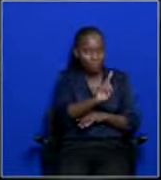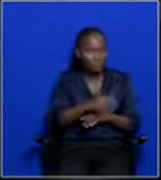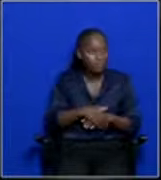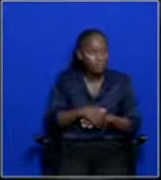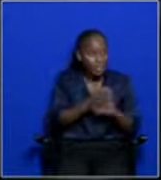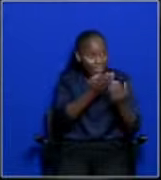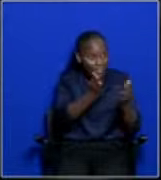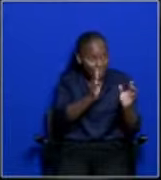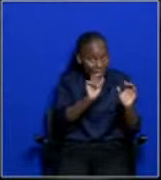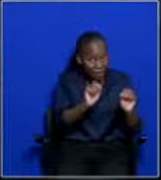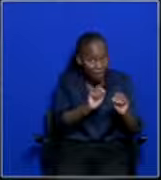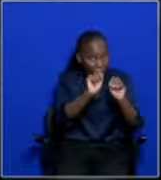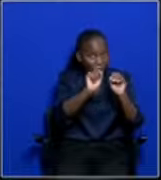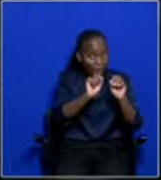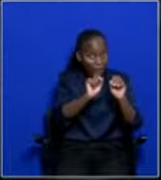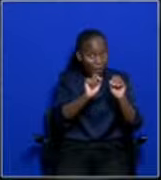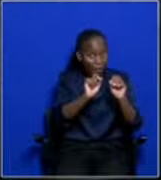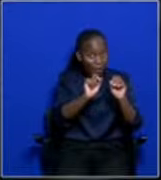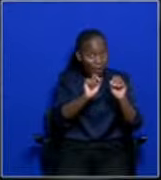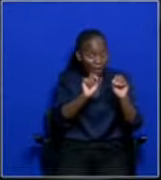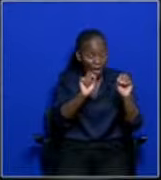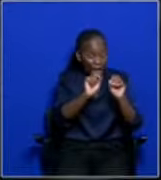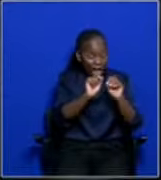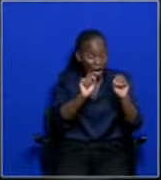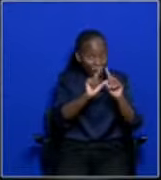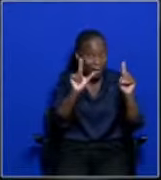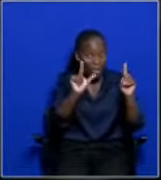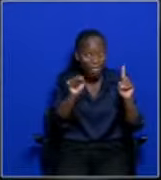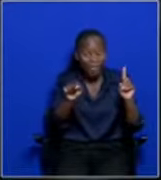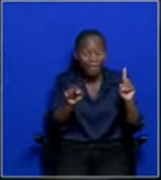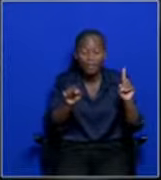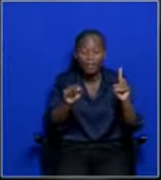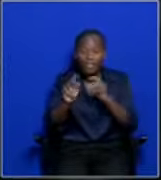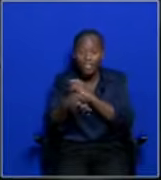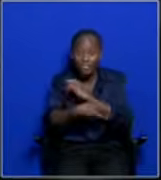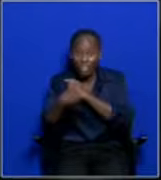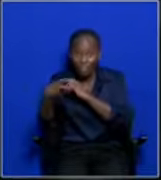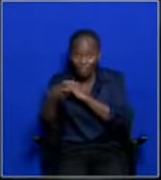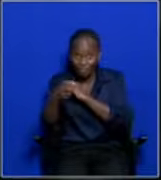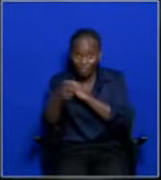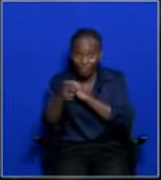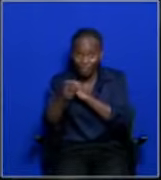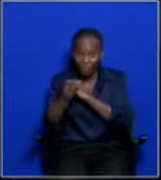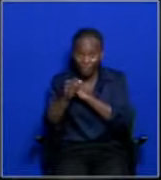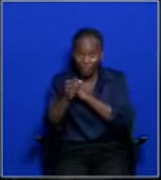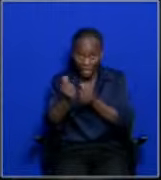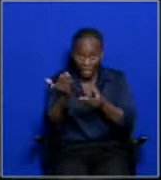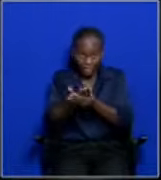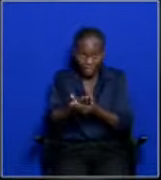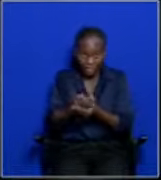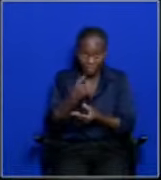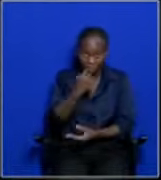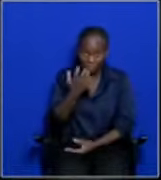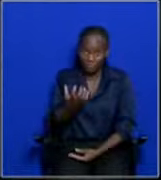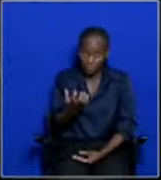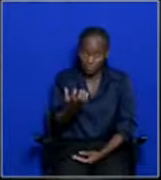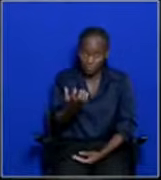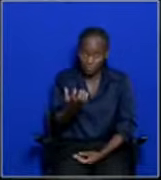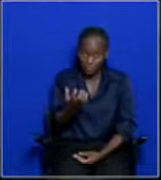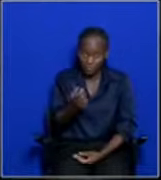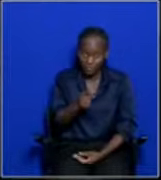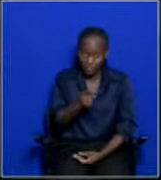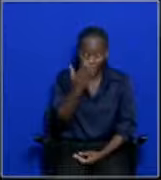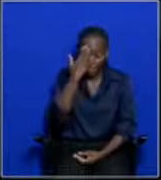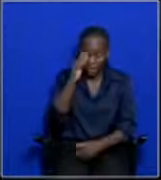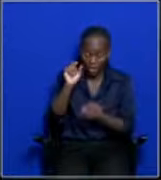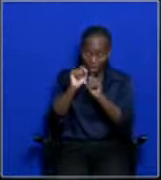this Rosebank theft case, as you have described it, as contained in the docket? Did they become aware of